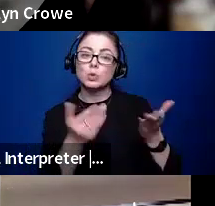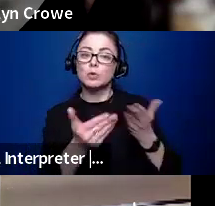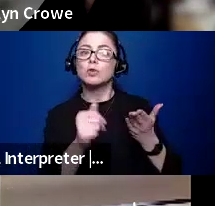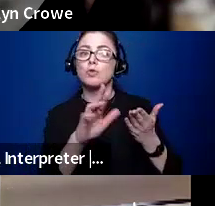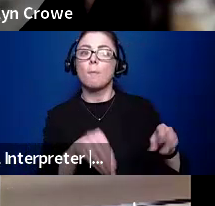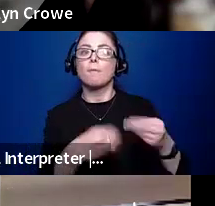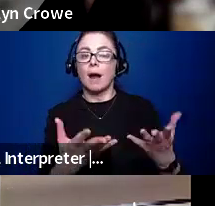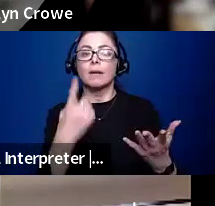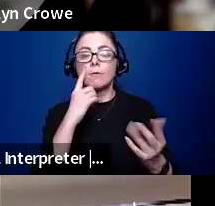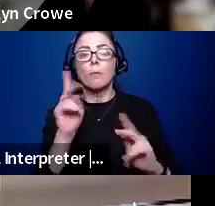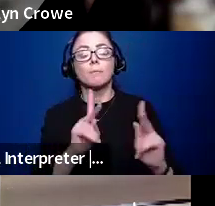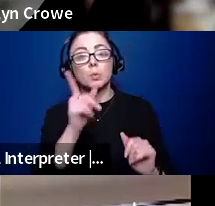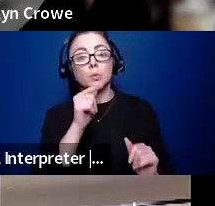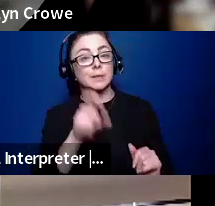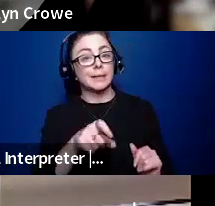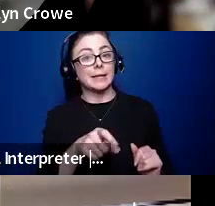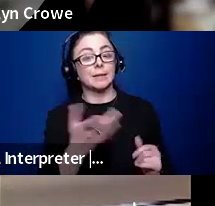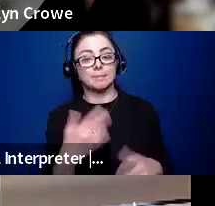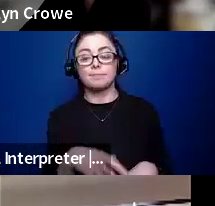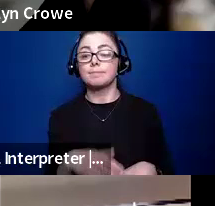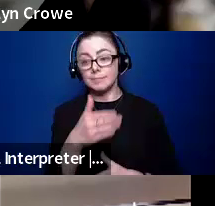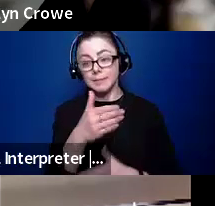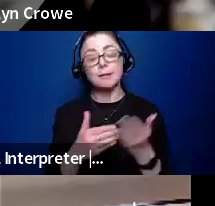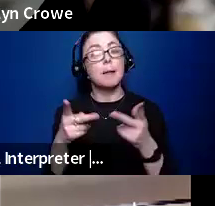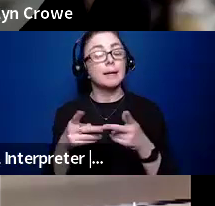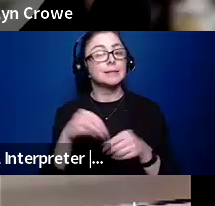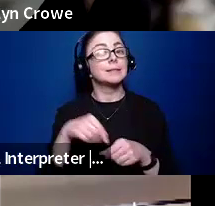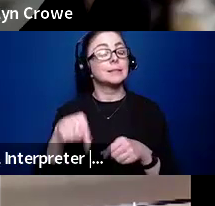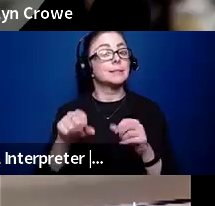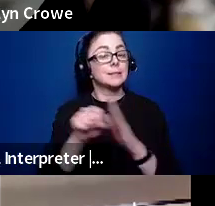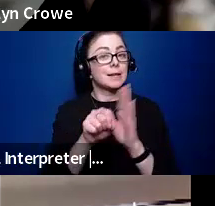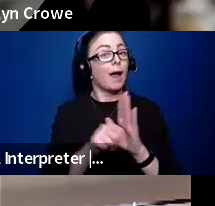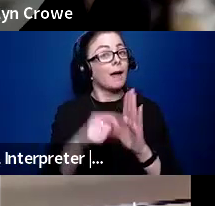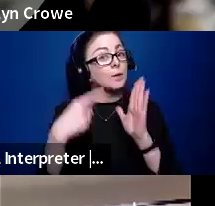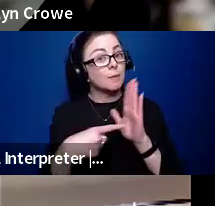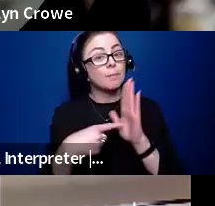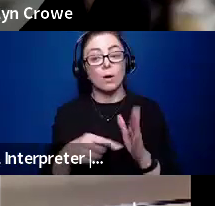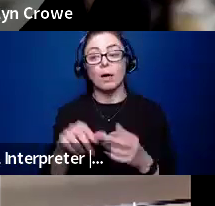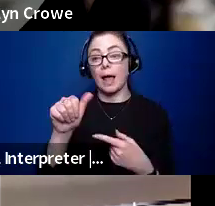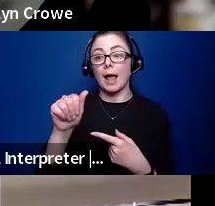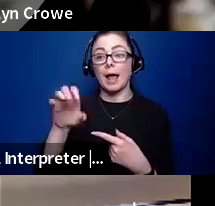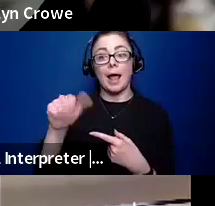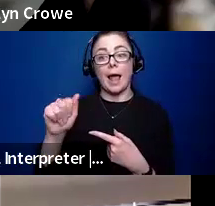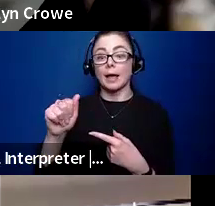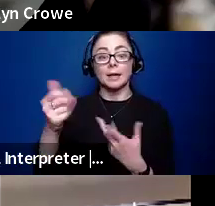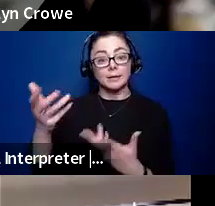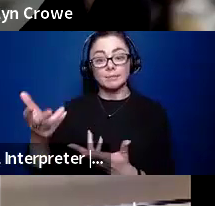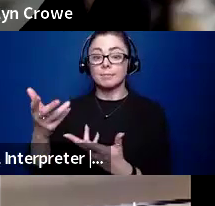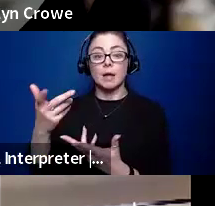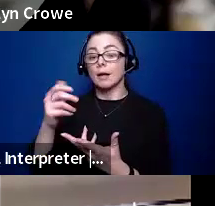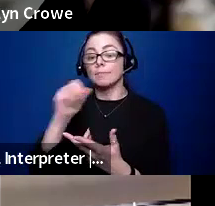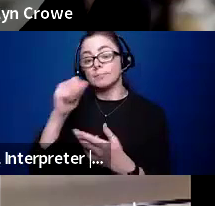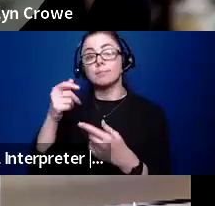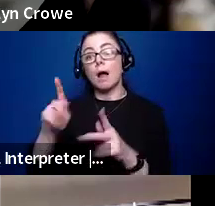need them. There are some spaces in the state, for example, where the AEA bars a provider that a parent would like their child